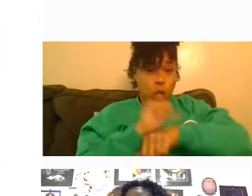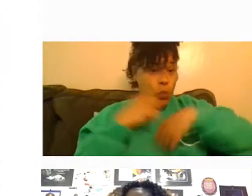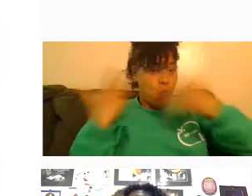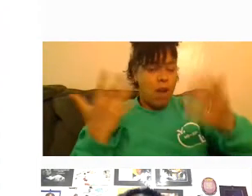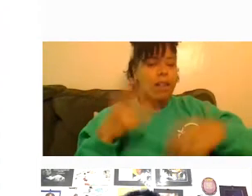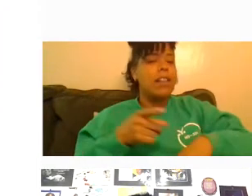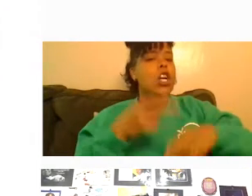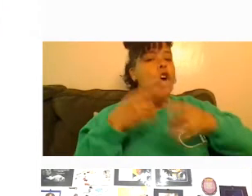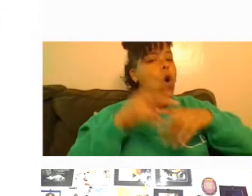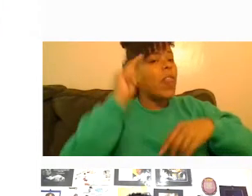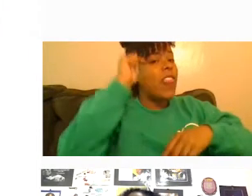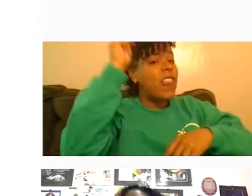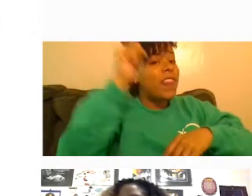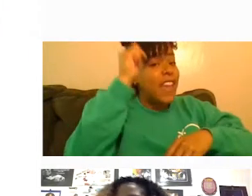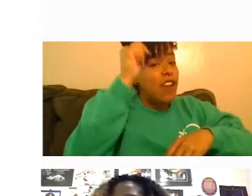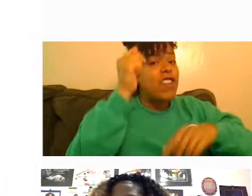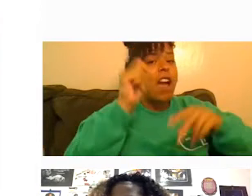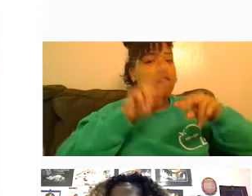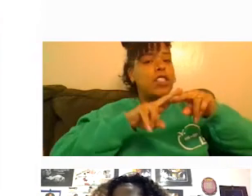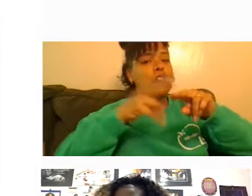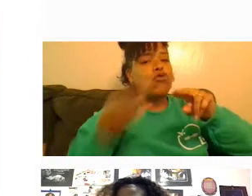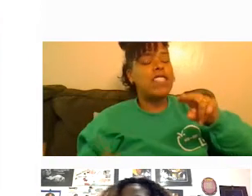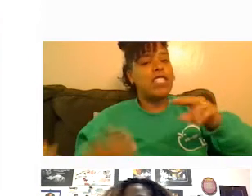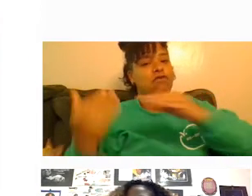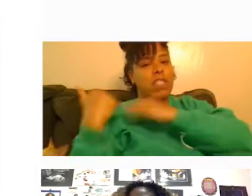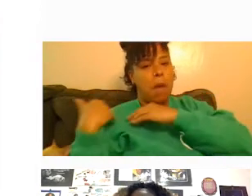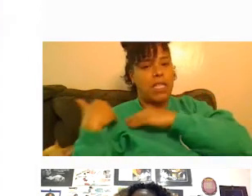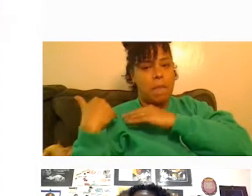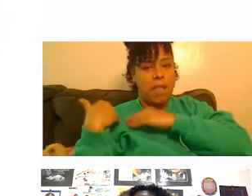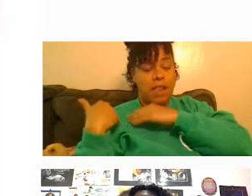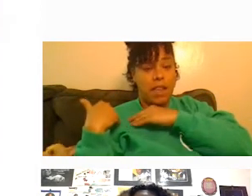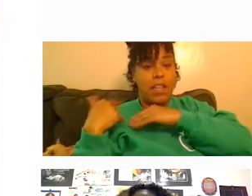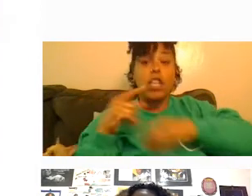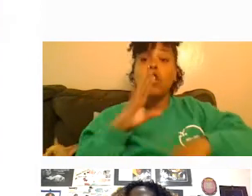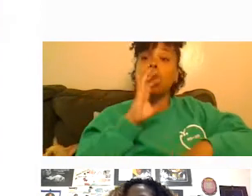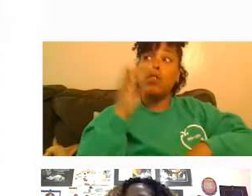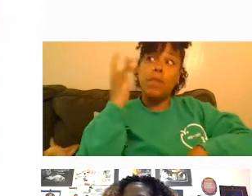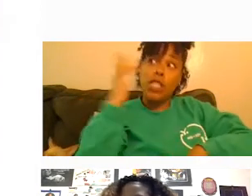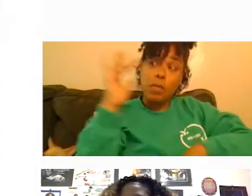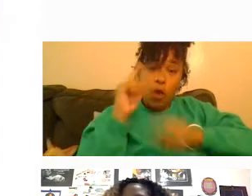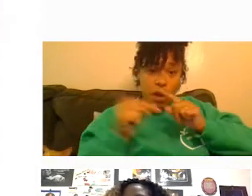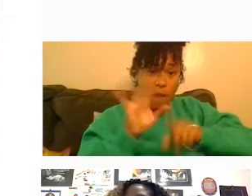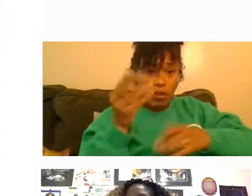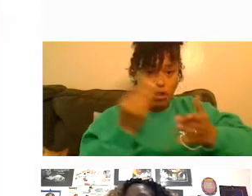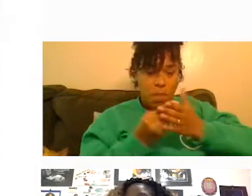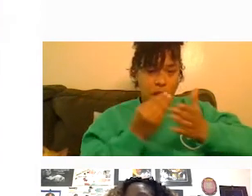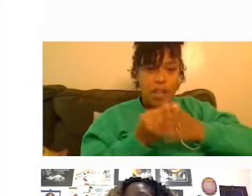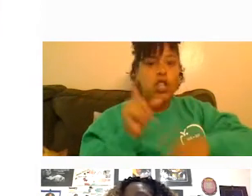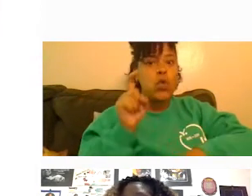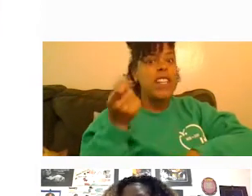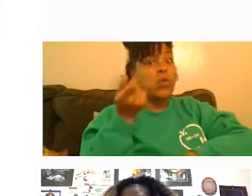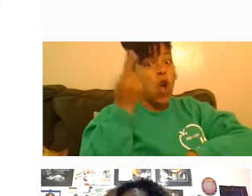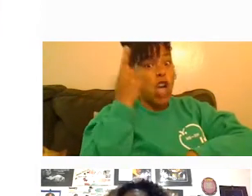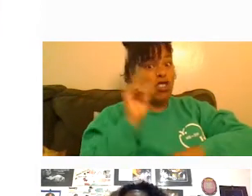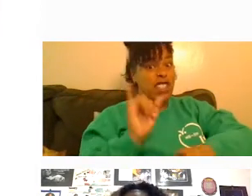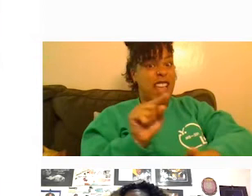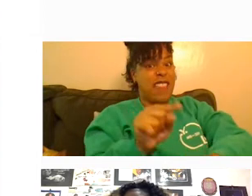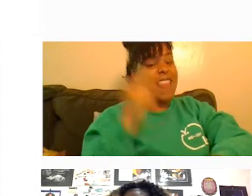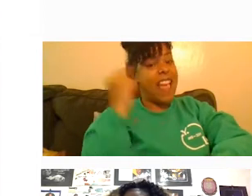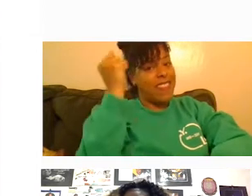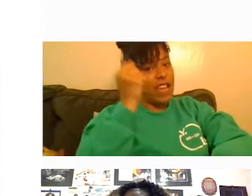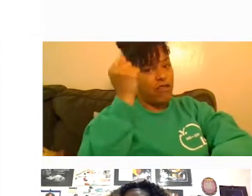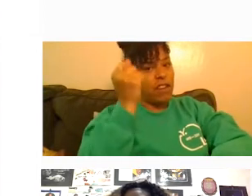decreasing responsibility. To be smart about your money, you need to understand this theory. And this is something that we educate people about